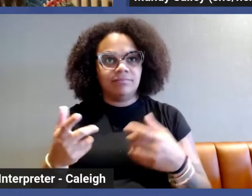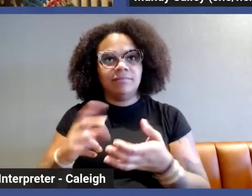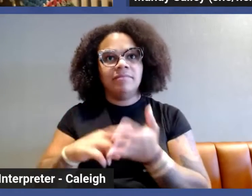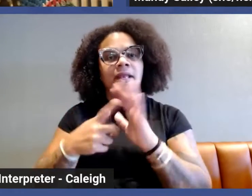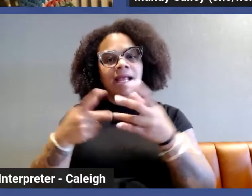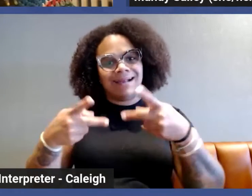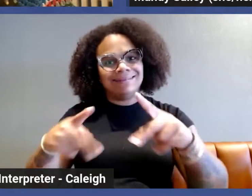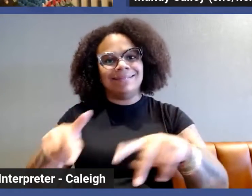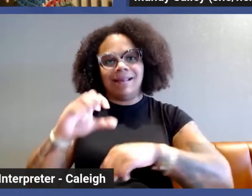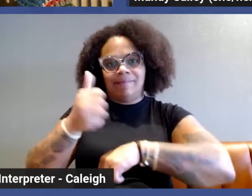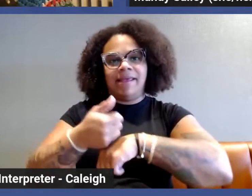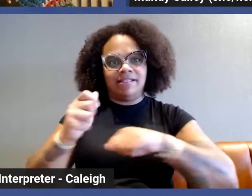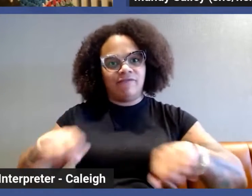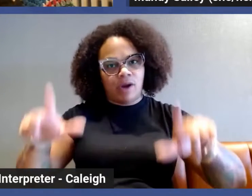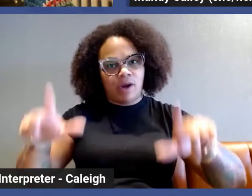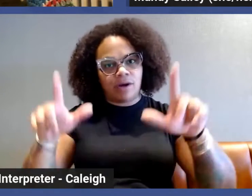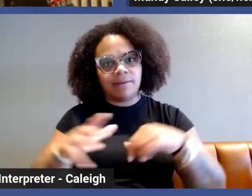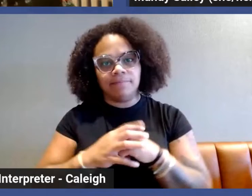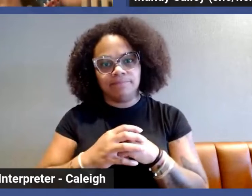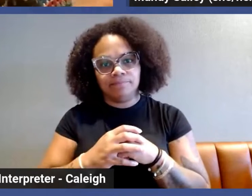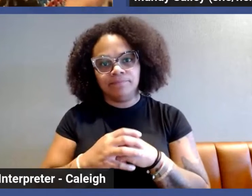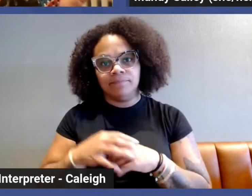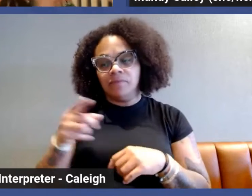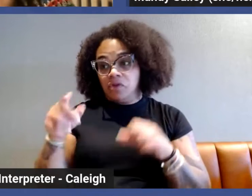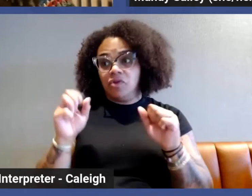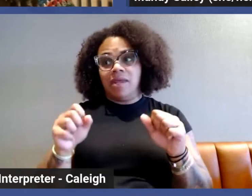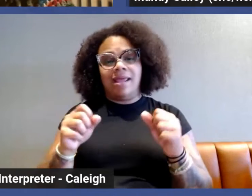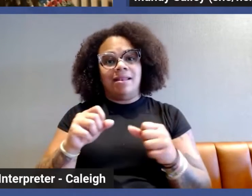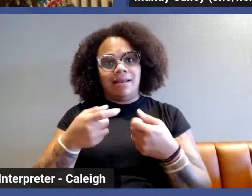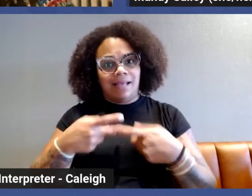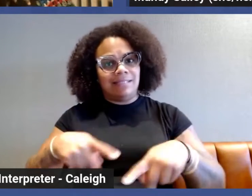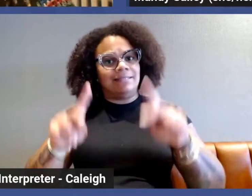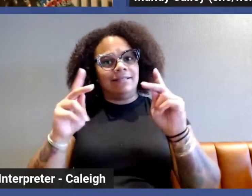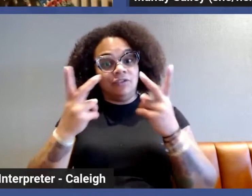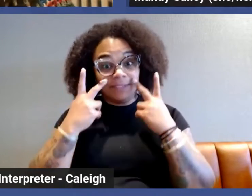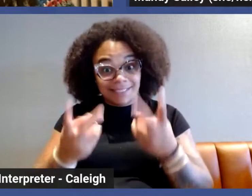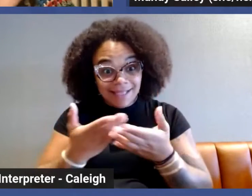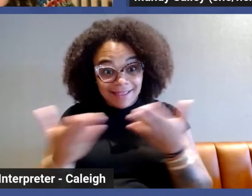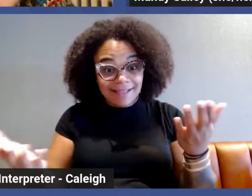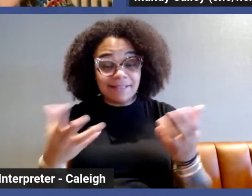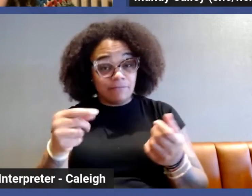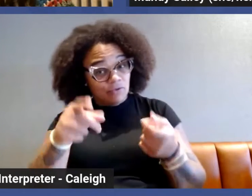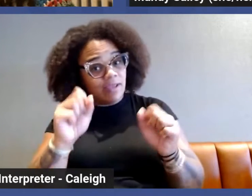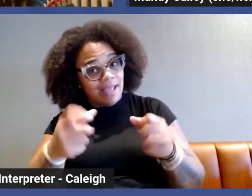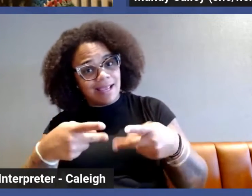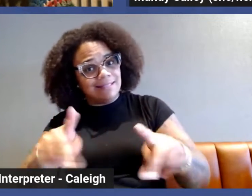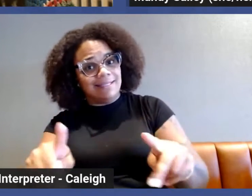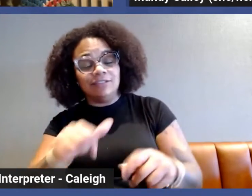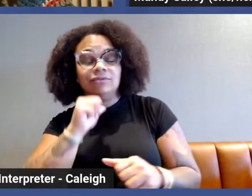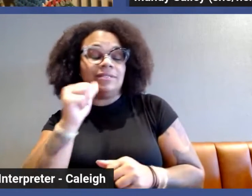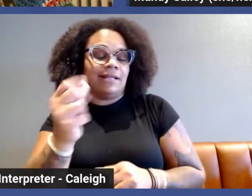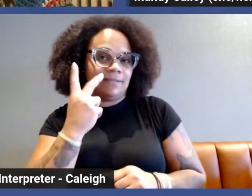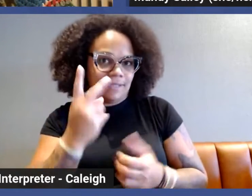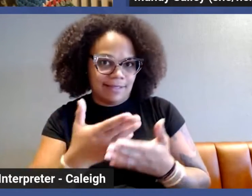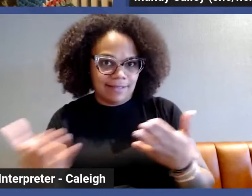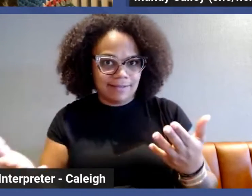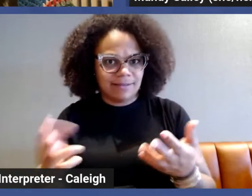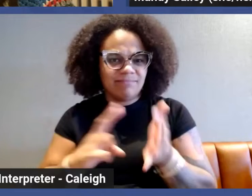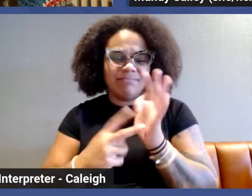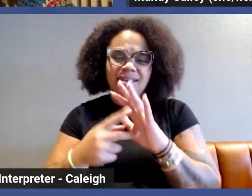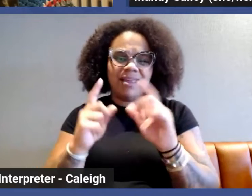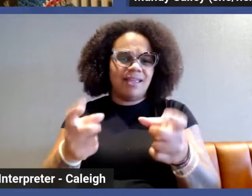framework, essentially, that you can consent to see things and you can consent to not see things, and just giving people those options. Although a lot of